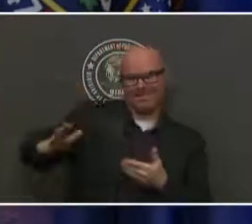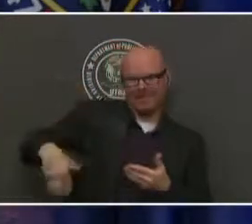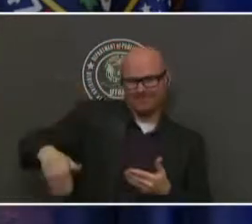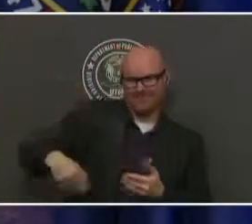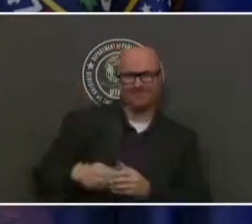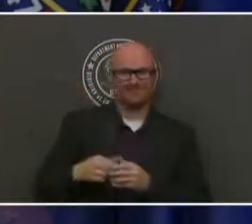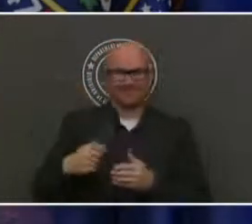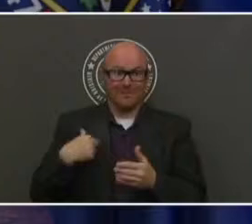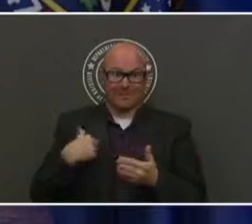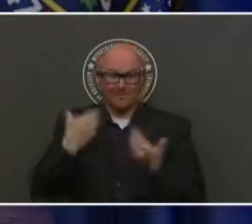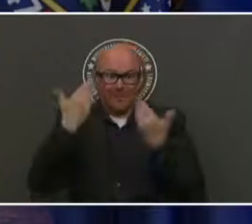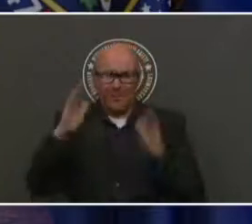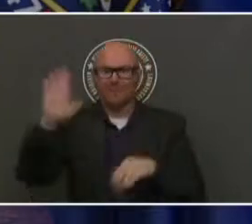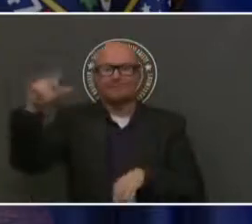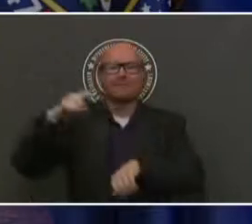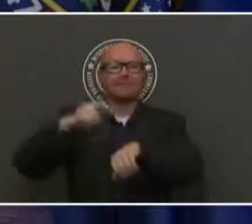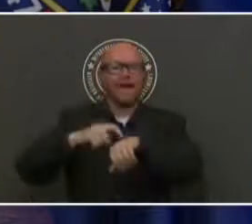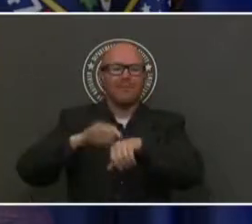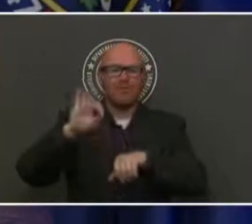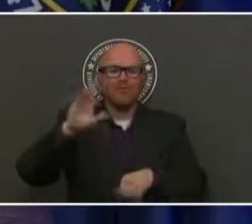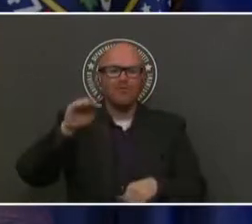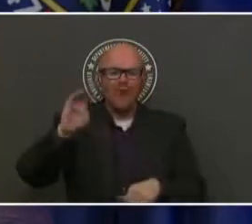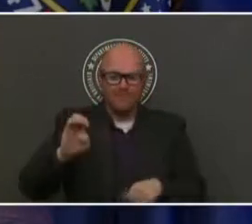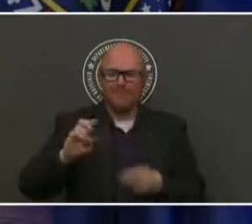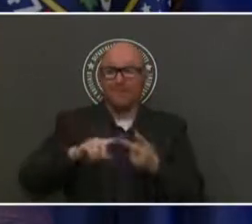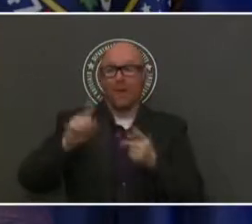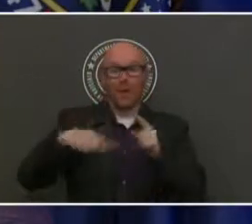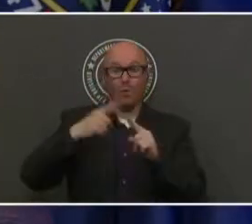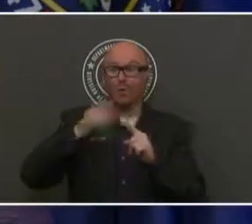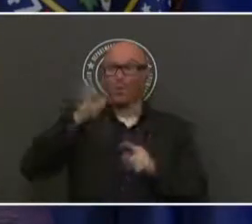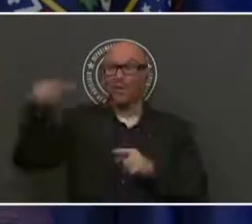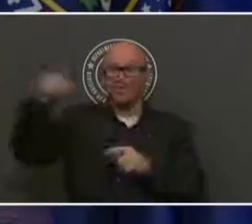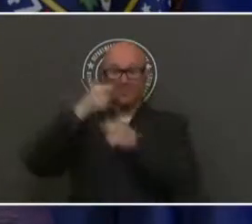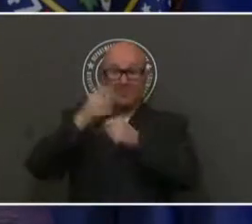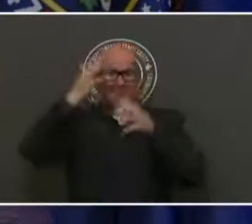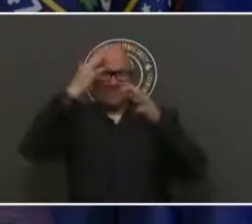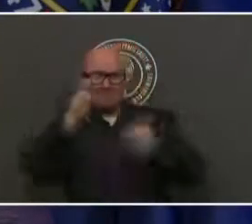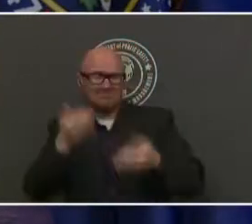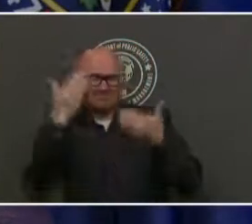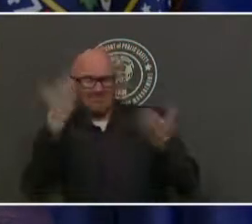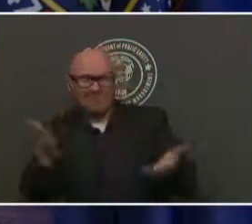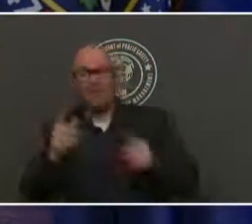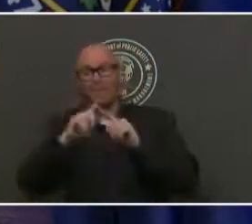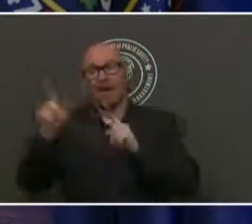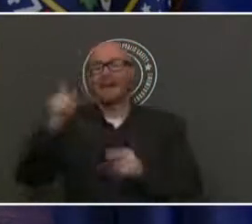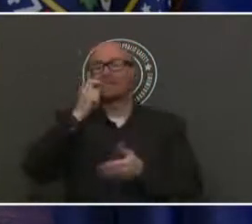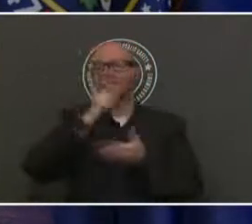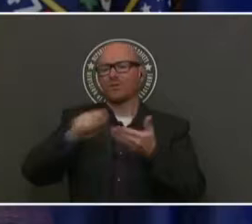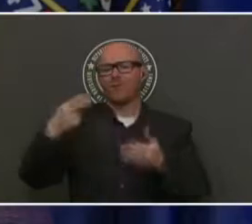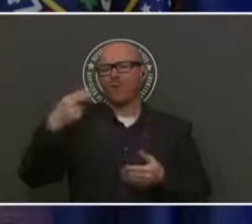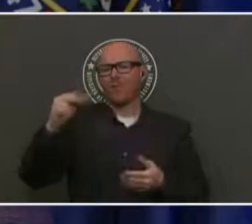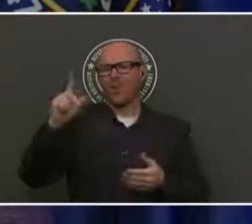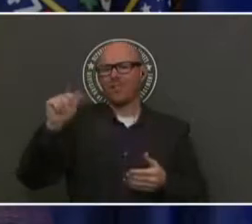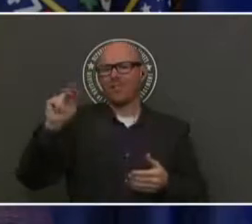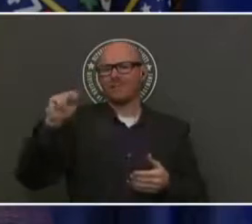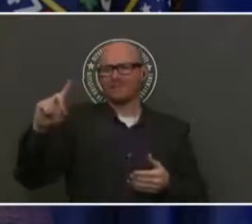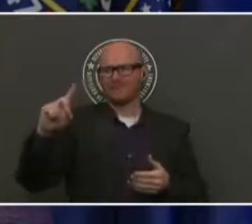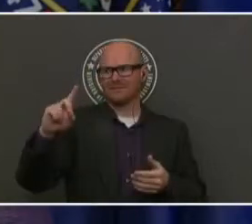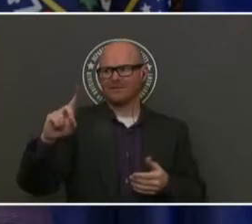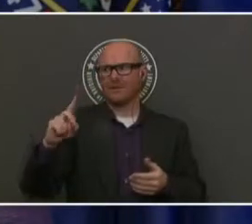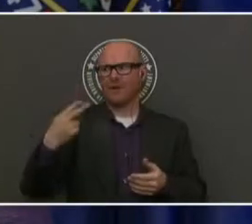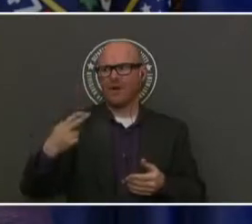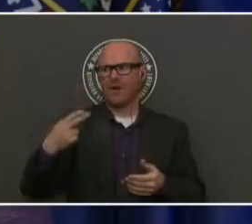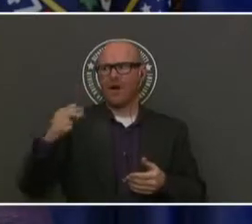know kind of timeframes on a decision yet. But Secretary Holland was very gracious in her time here